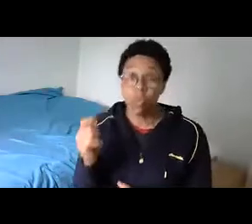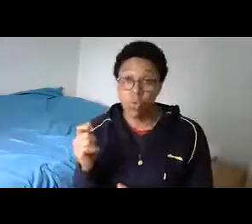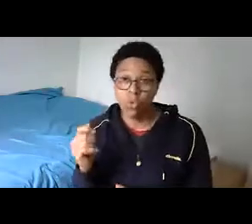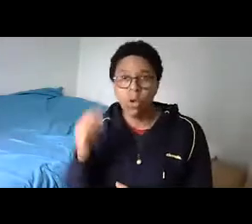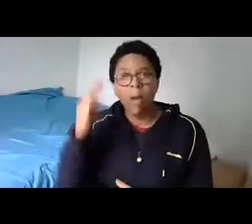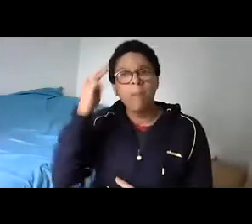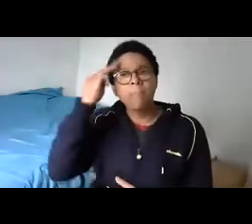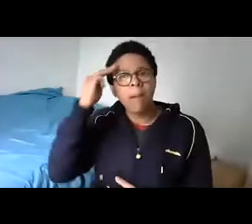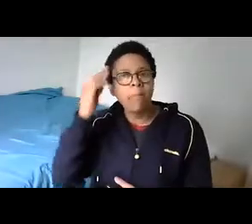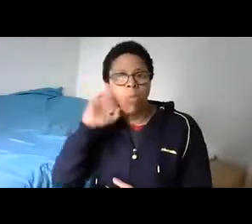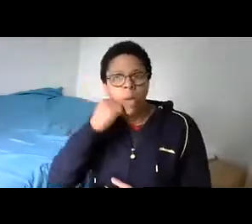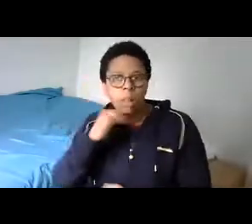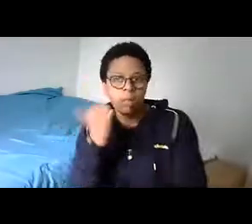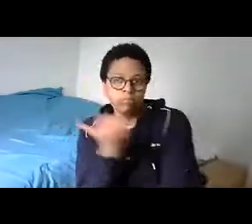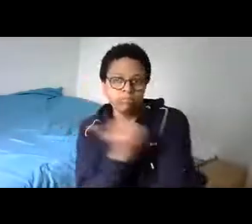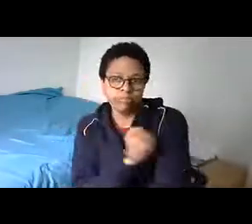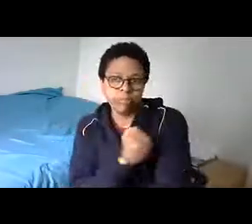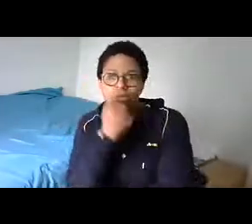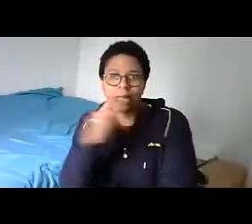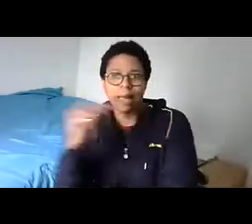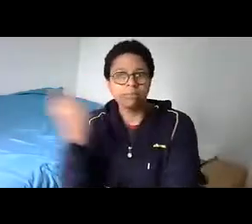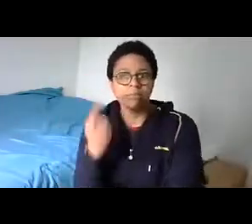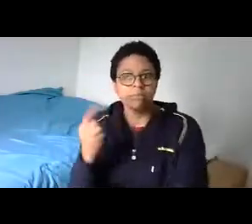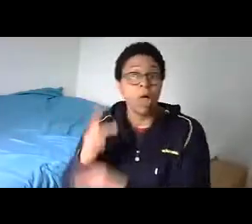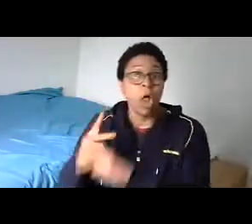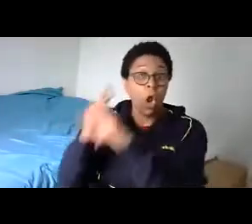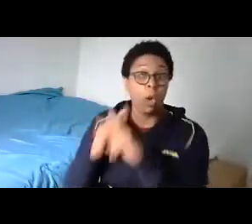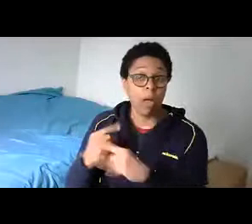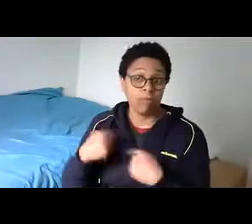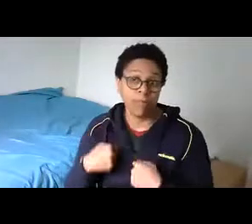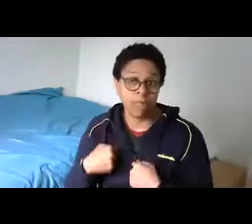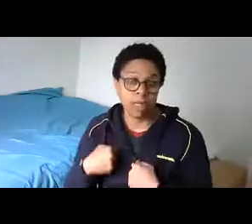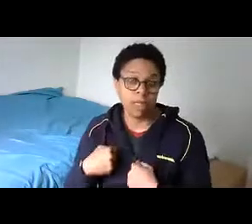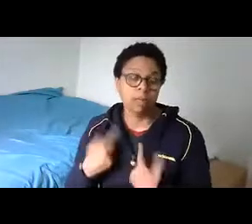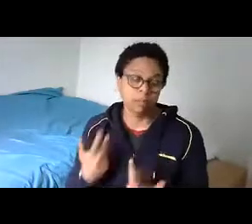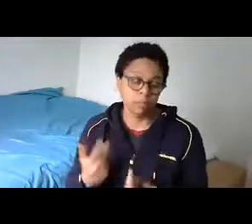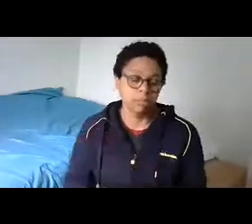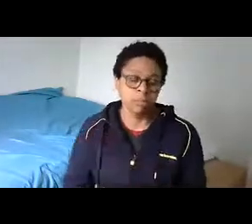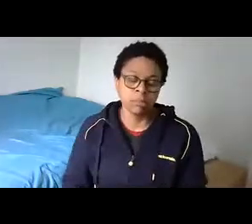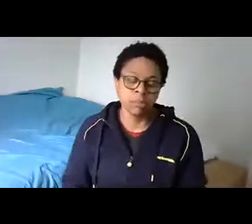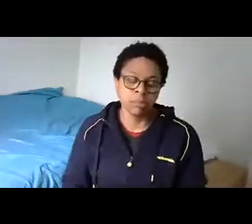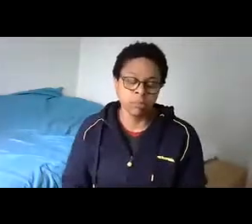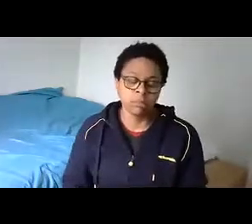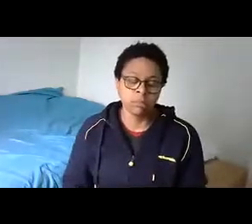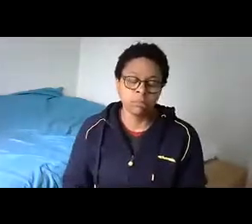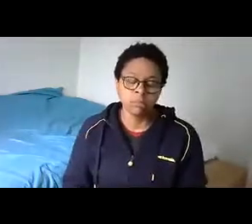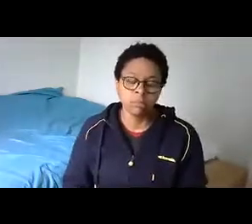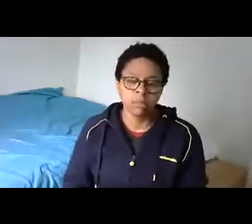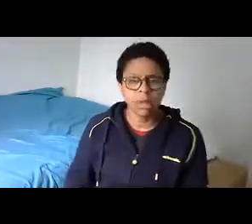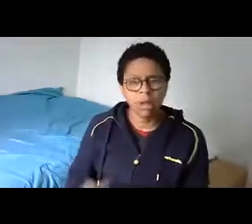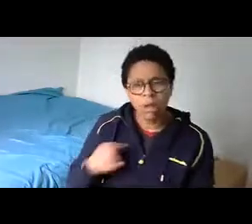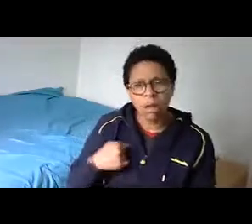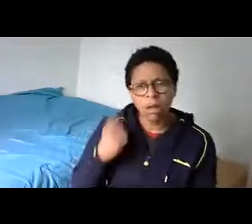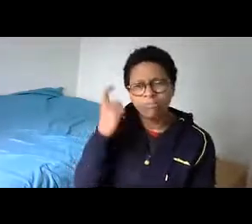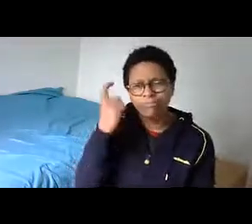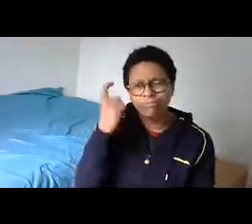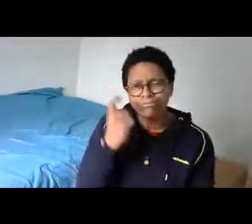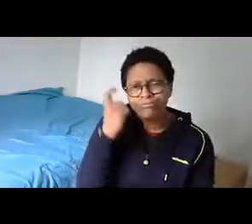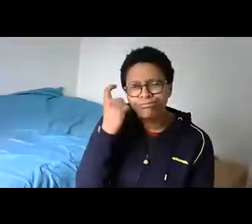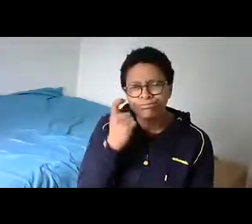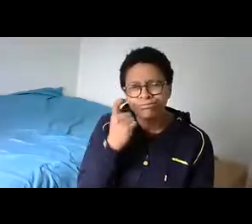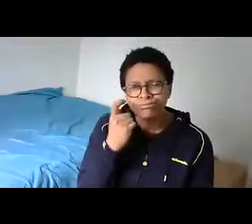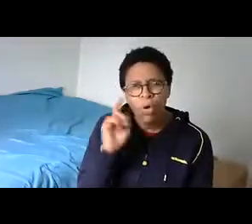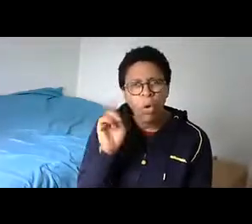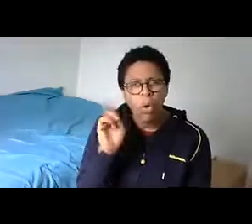jab, the vaccine, COVID vaccination. I wonder what do I need